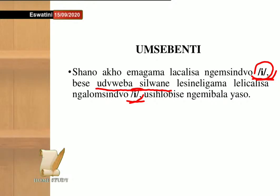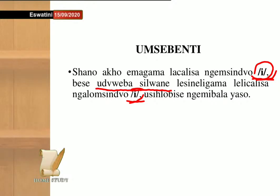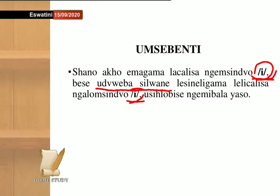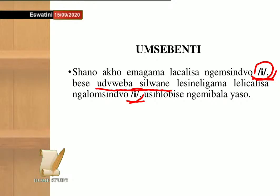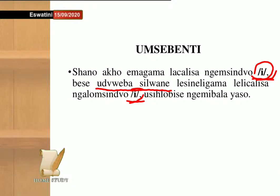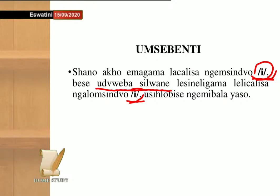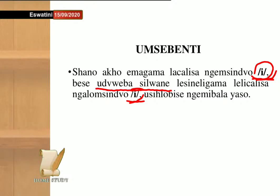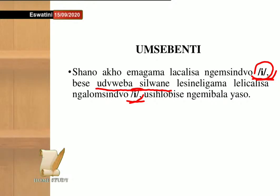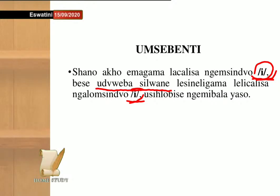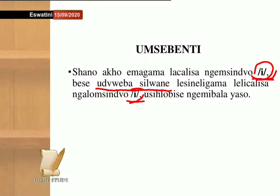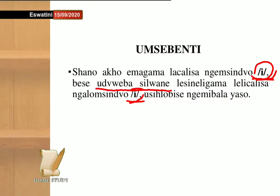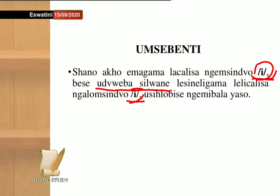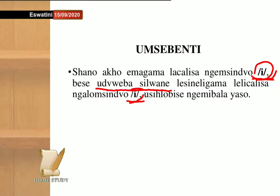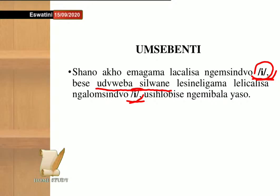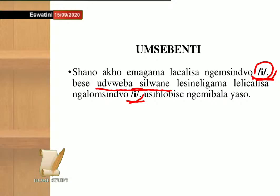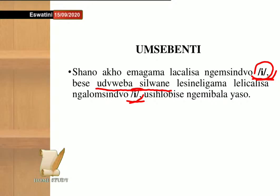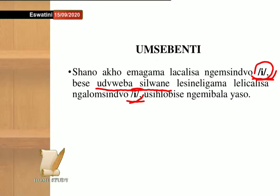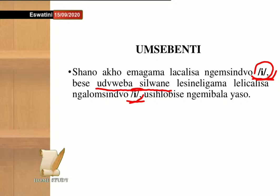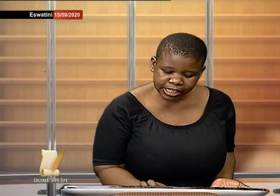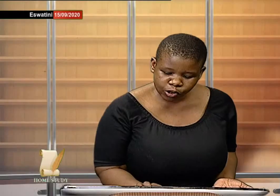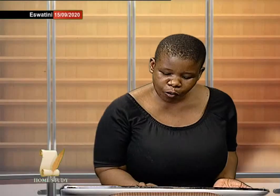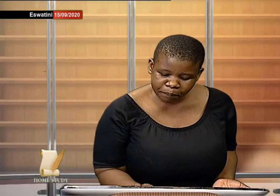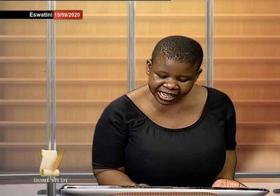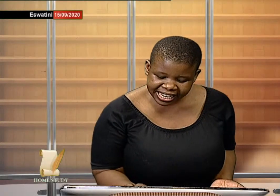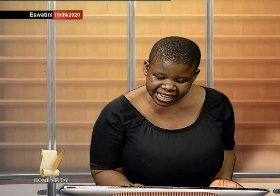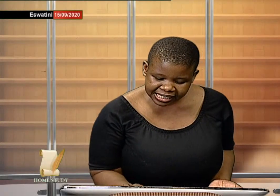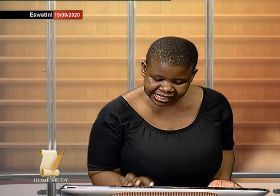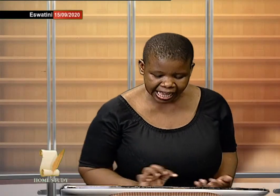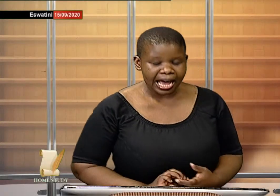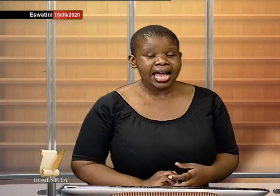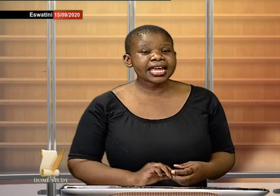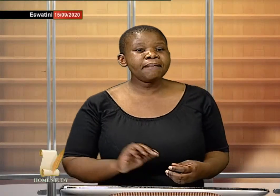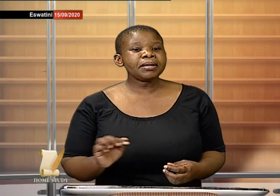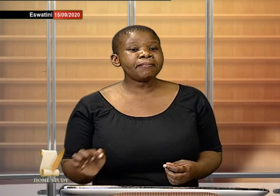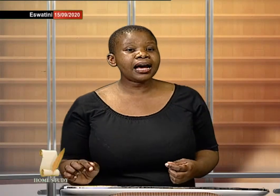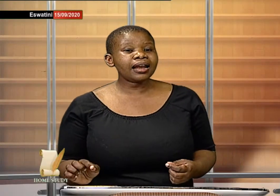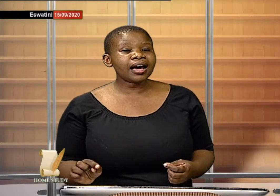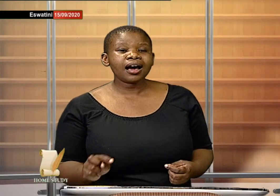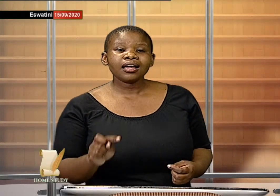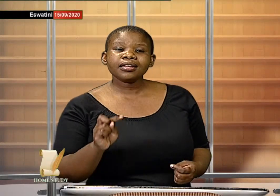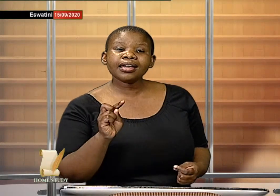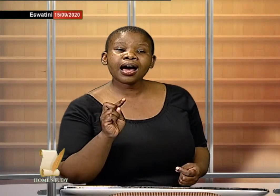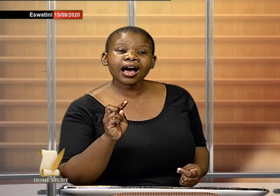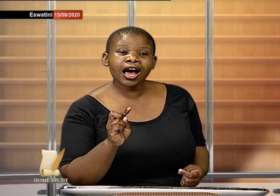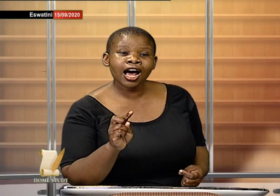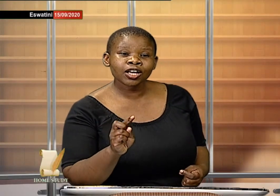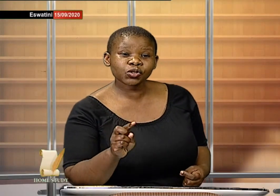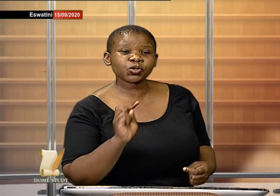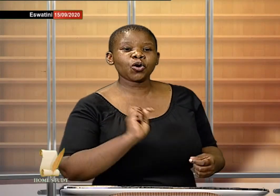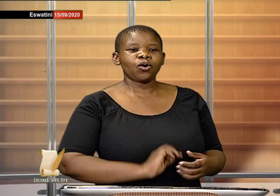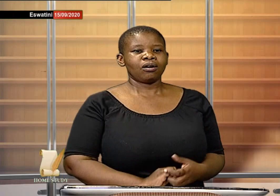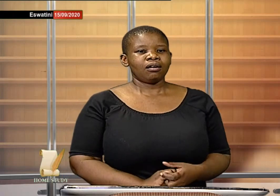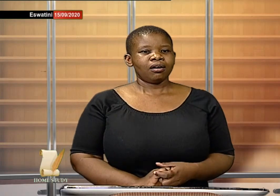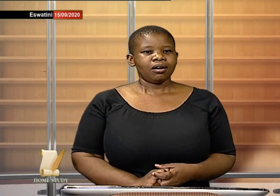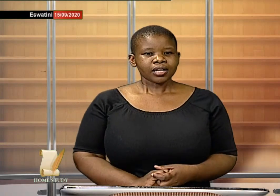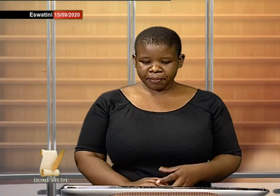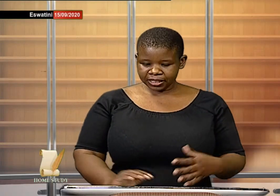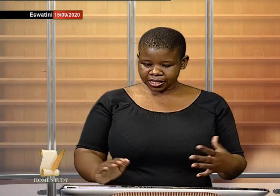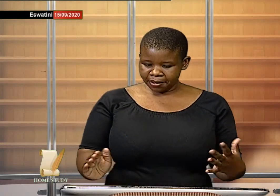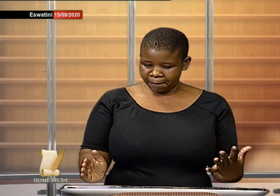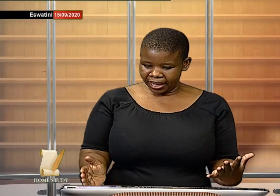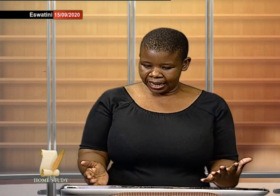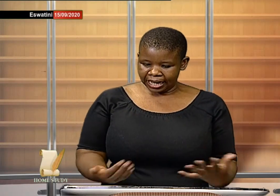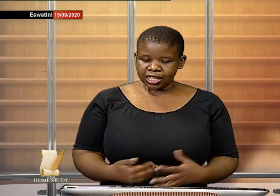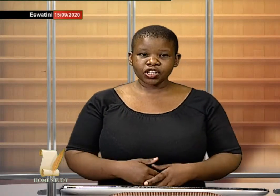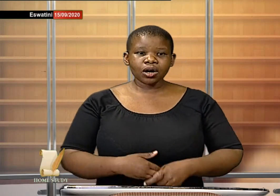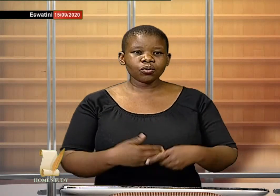nelesibili sidwebe bese asisahlobisi uyasihlobisa ngemibala yaso kepha